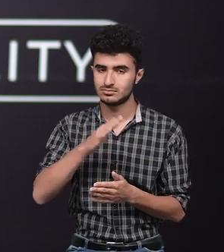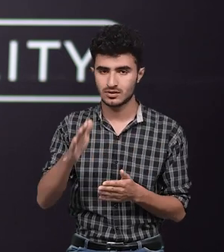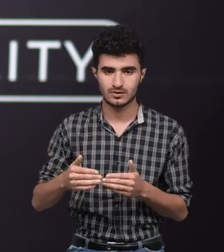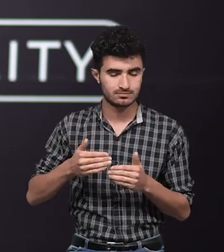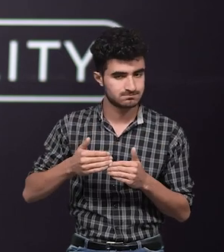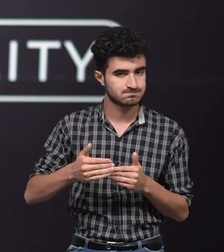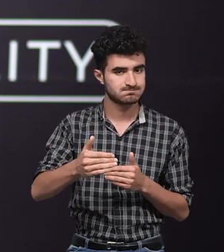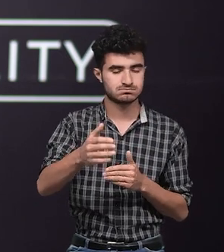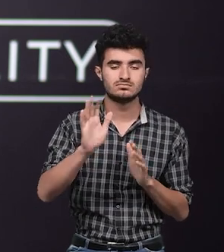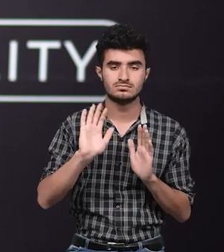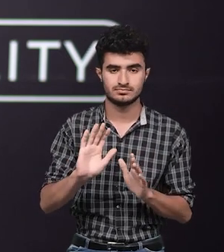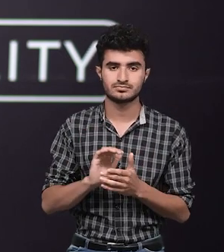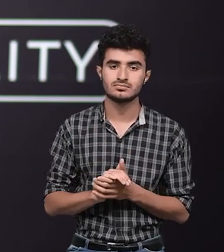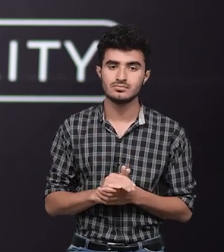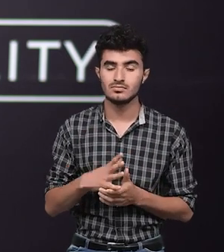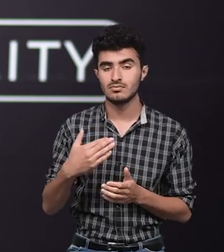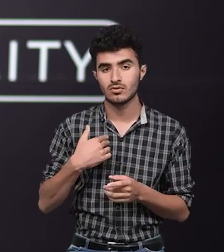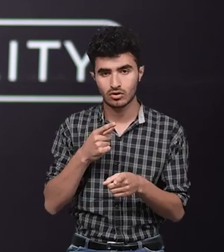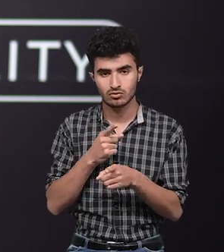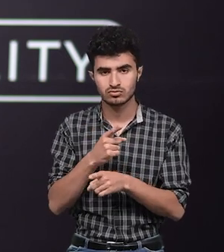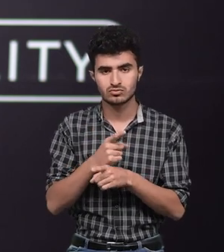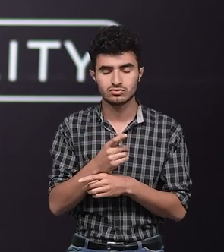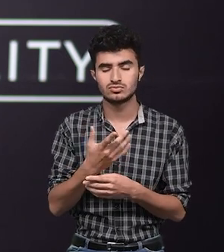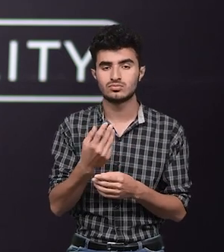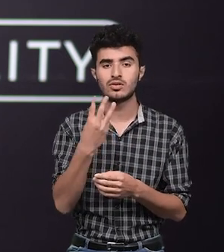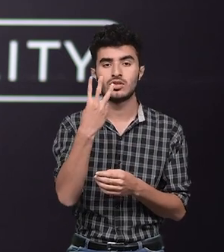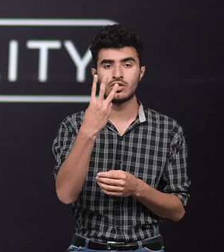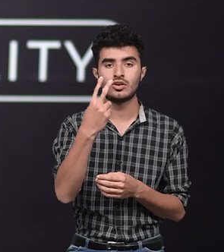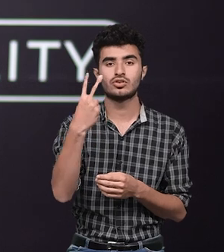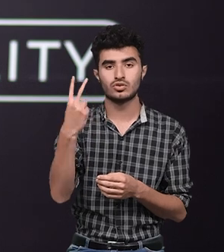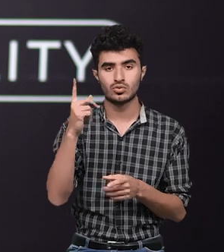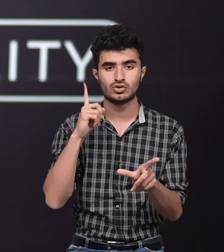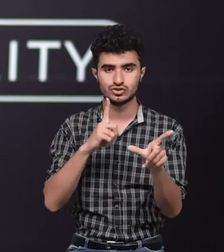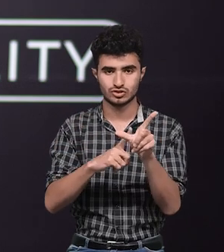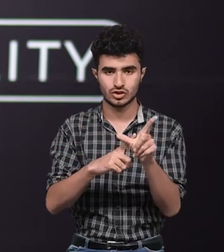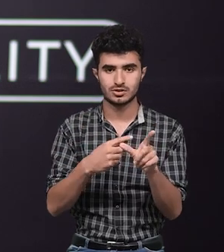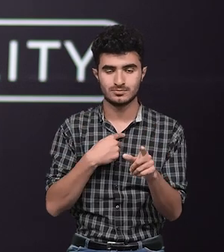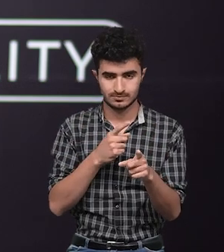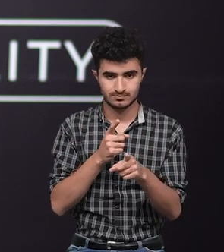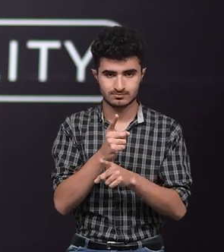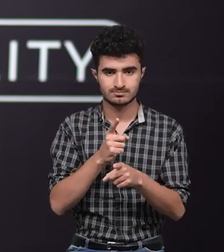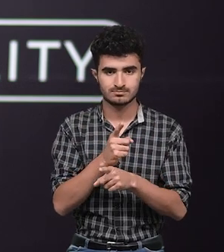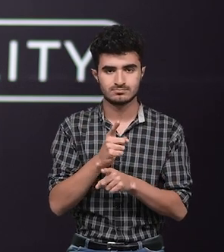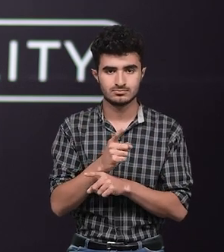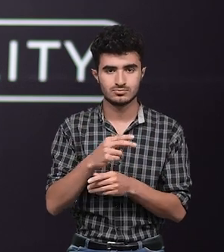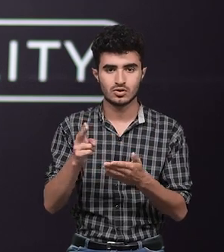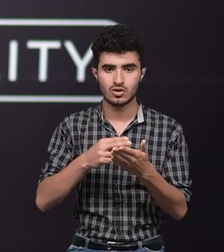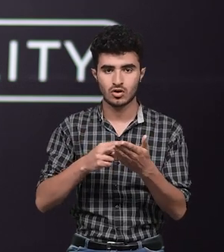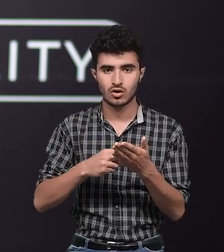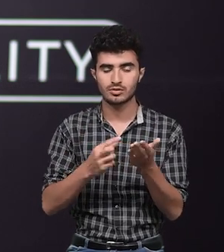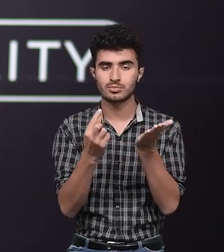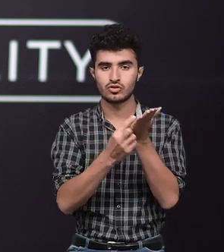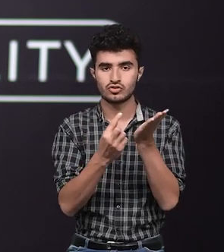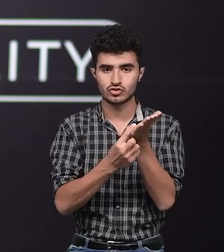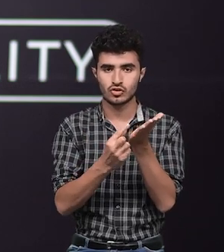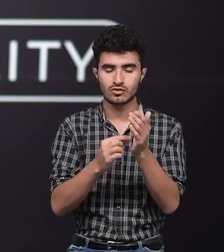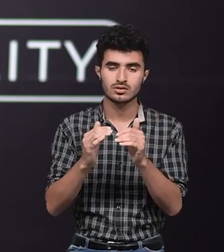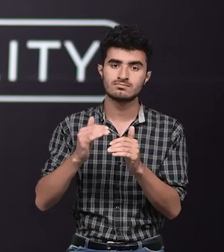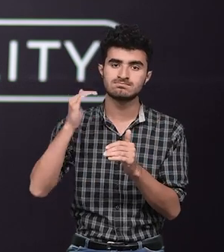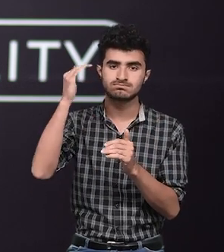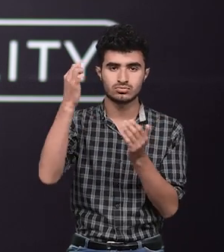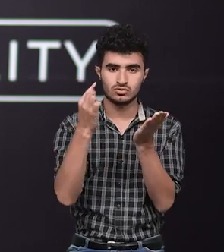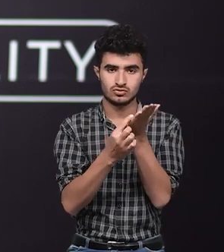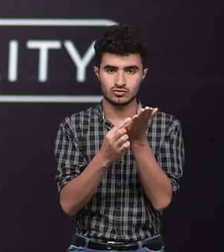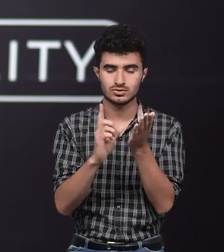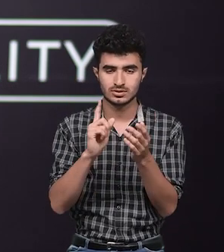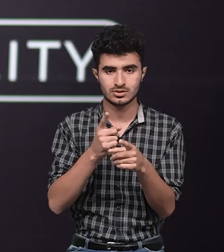My teaching, I taught for 31 to 32 years at the university level,